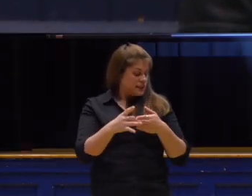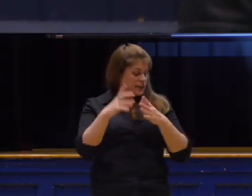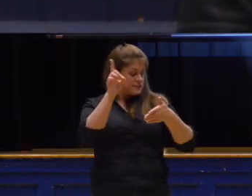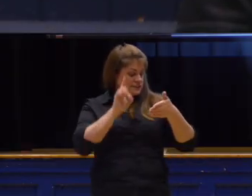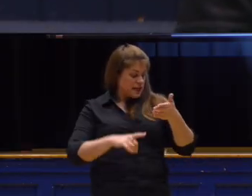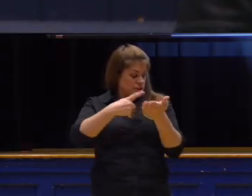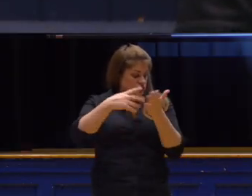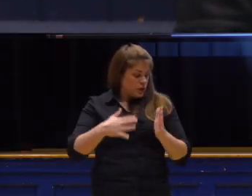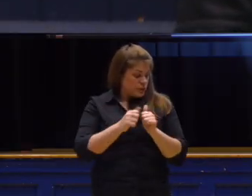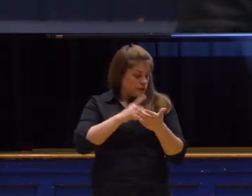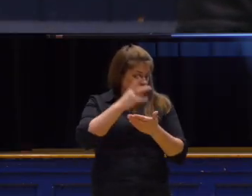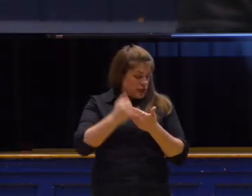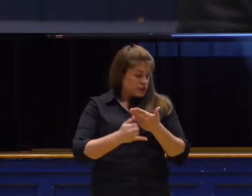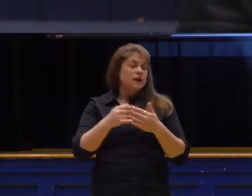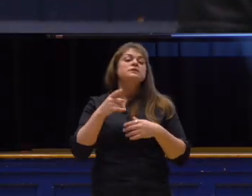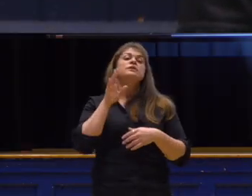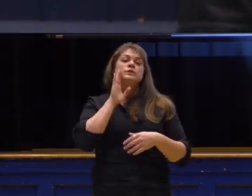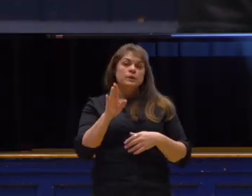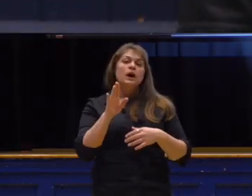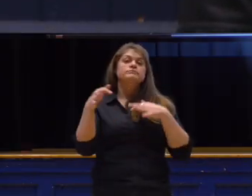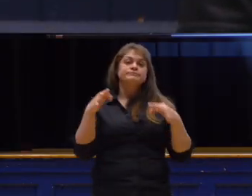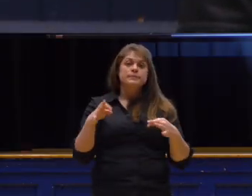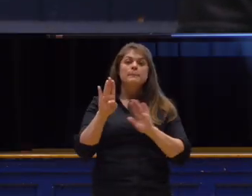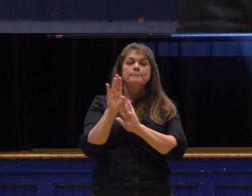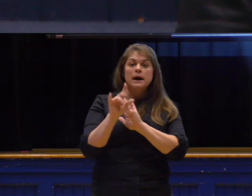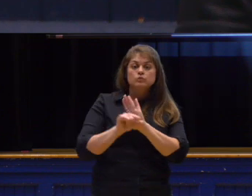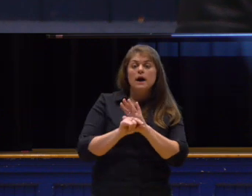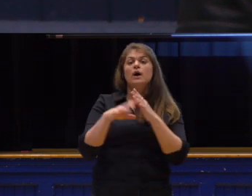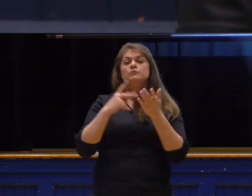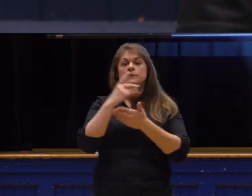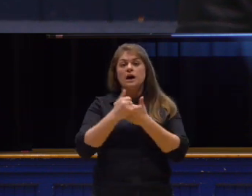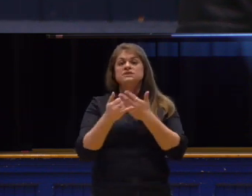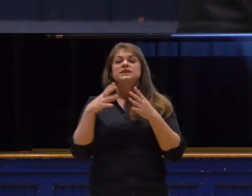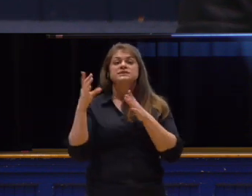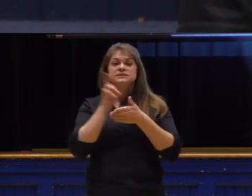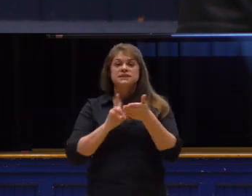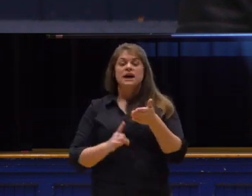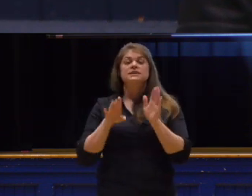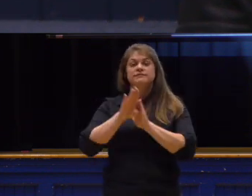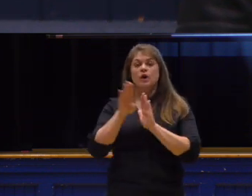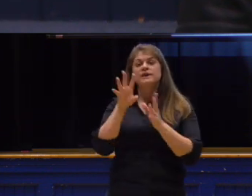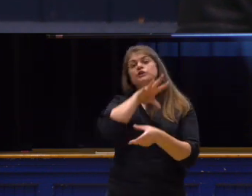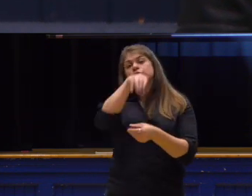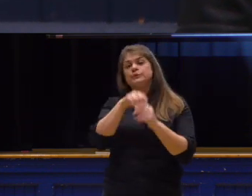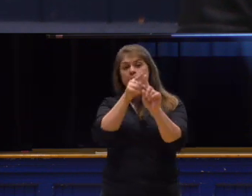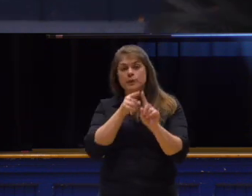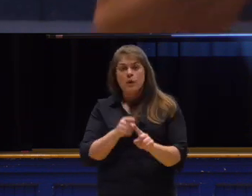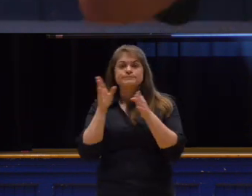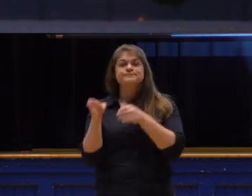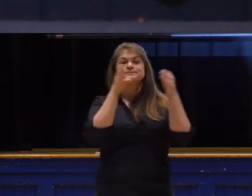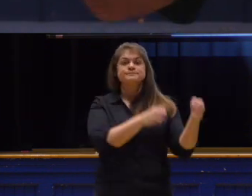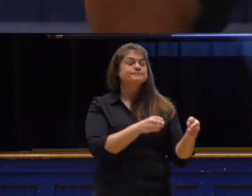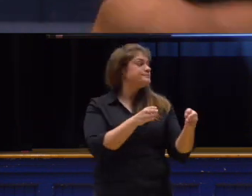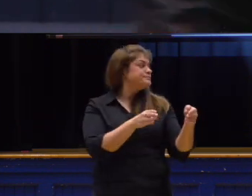design consultant with the project, will give background on the project design and development as well as the project goals. Todd Moylan with